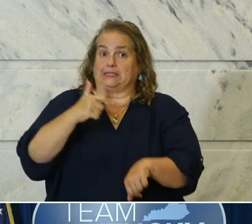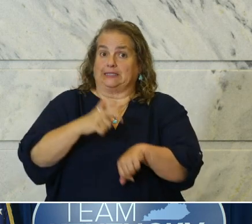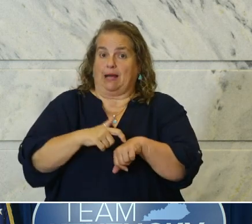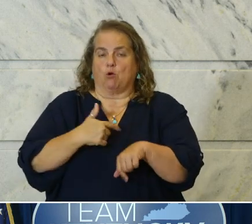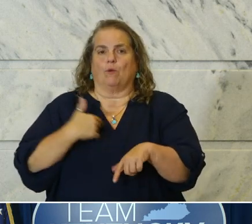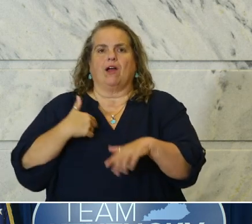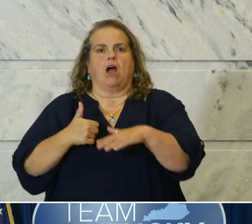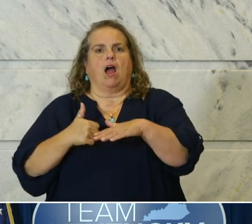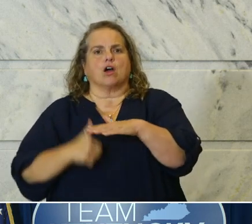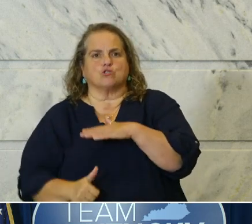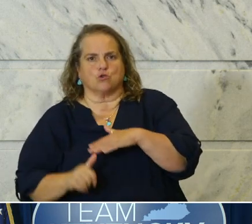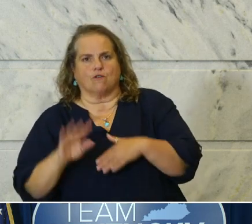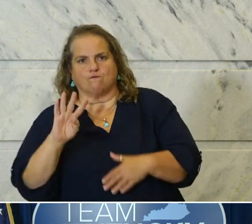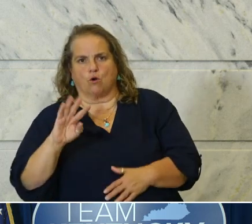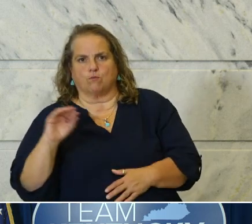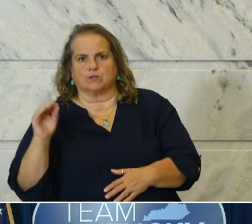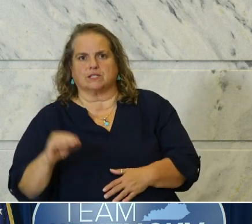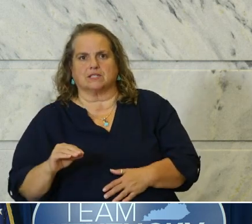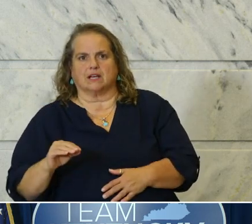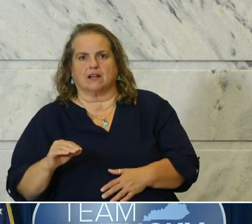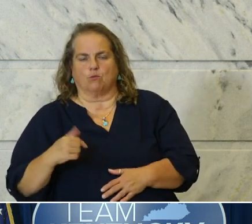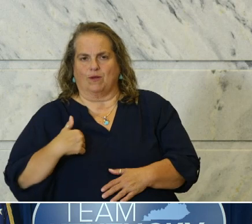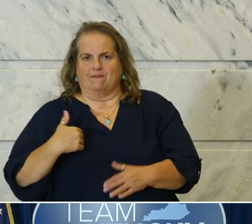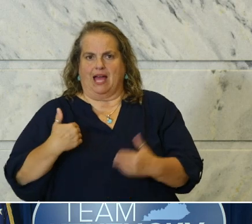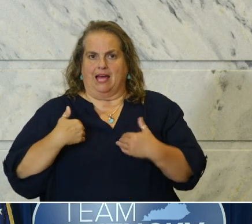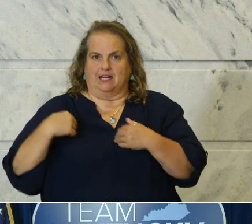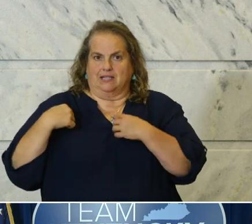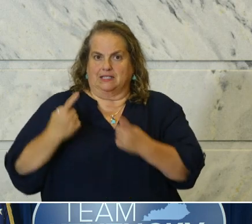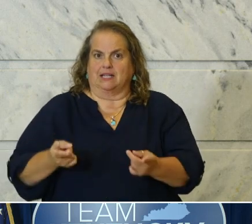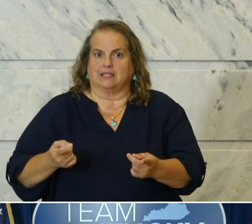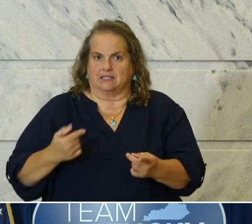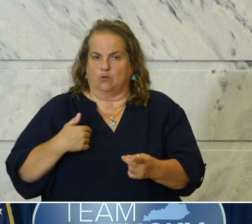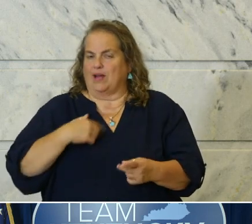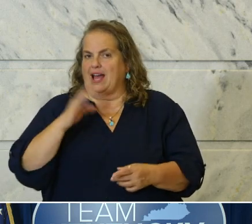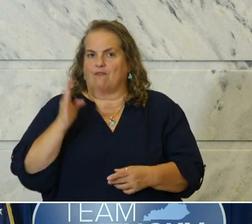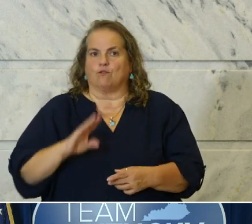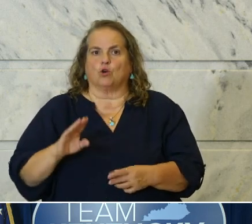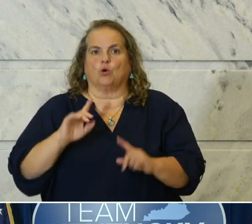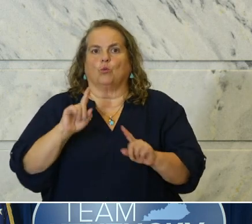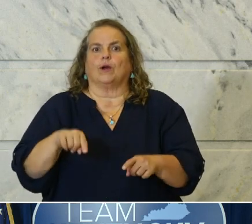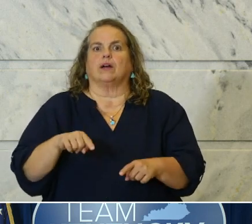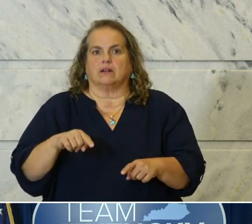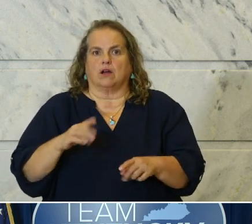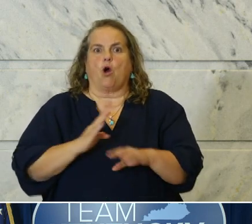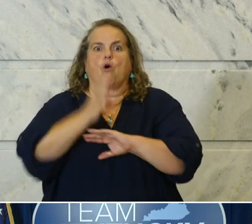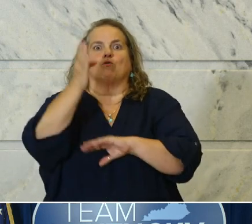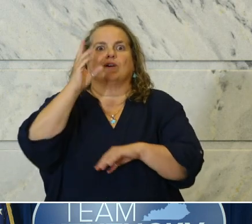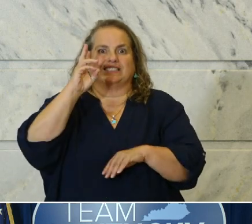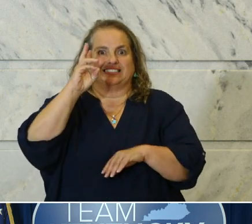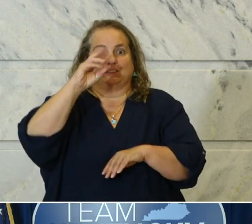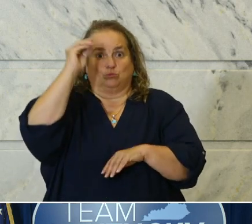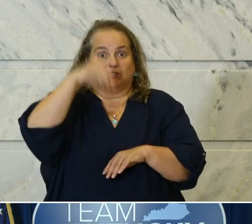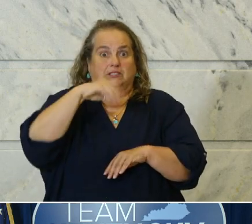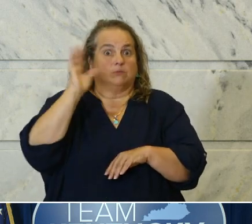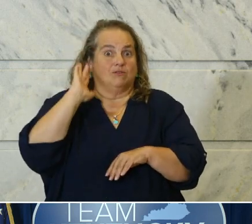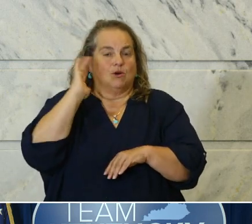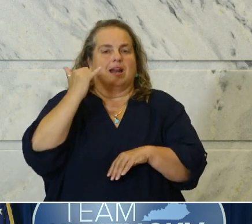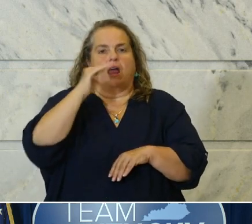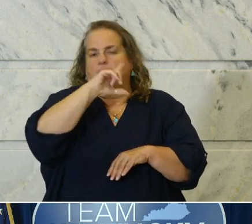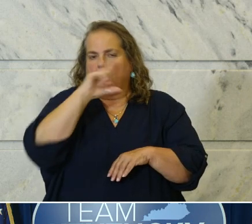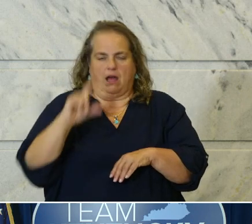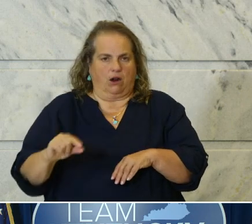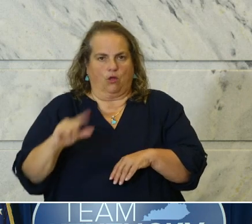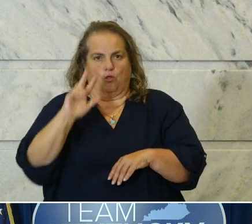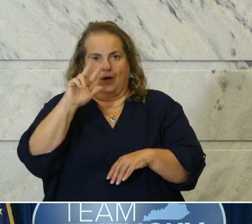under 4% that we've had since we ever went over it. And so what we're